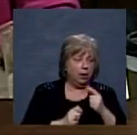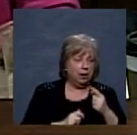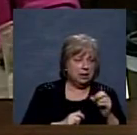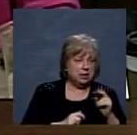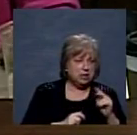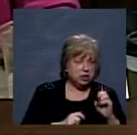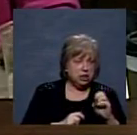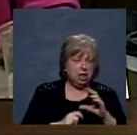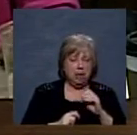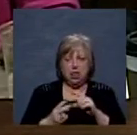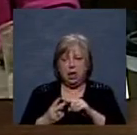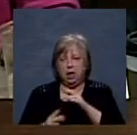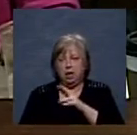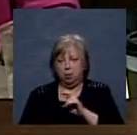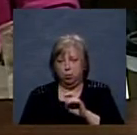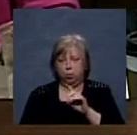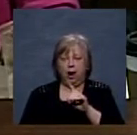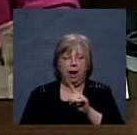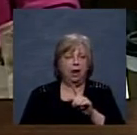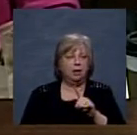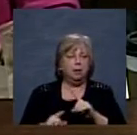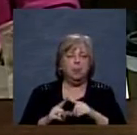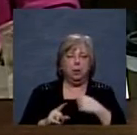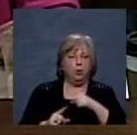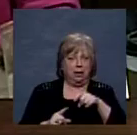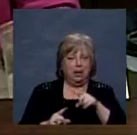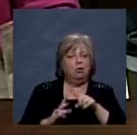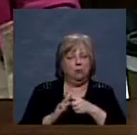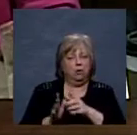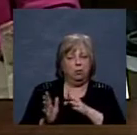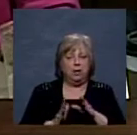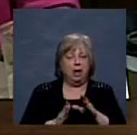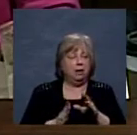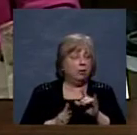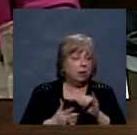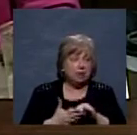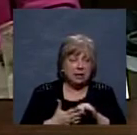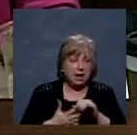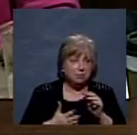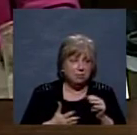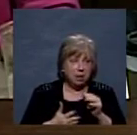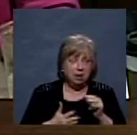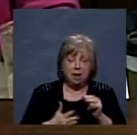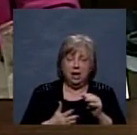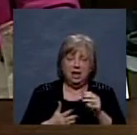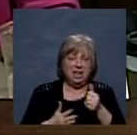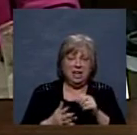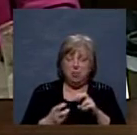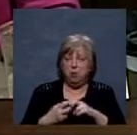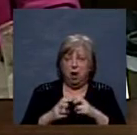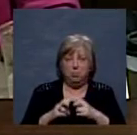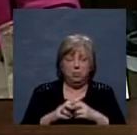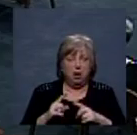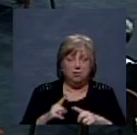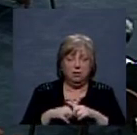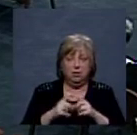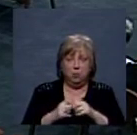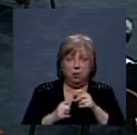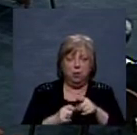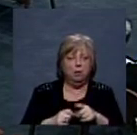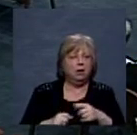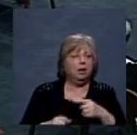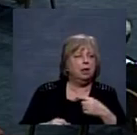that Monday, because we need to start planning, and does that Monday pose any major issues? 23rd? Yes, ma'am. I have